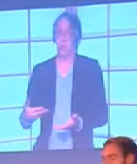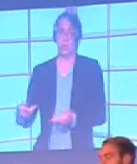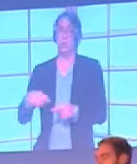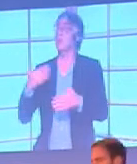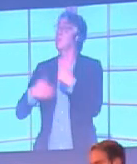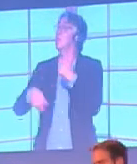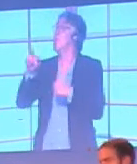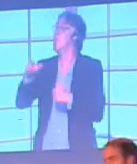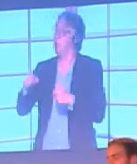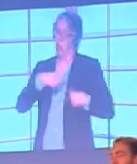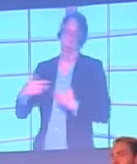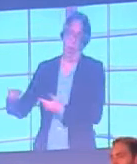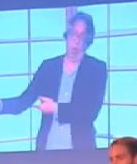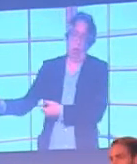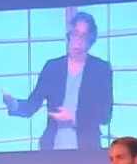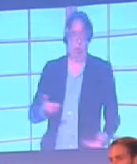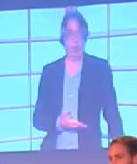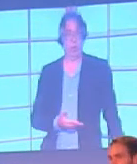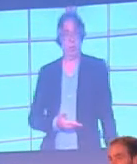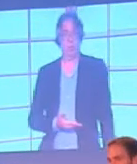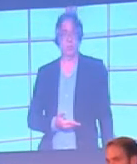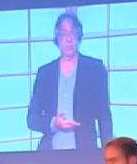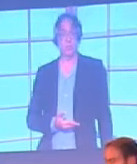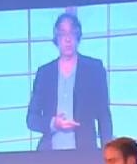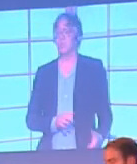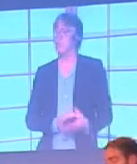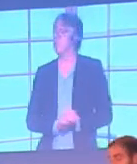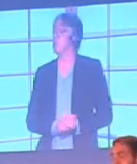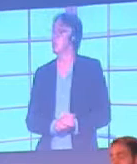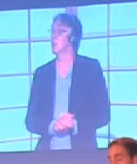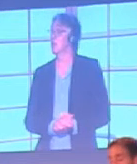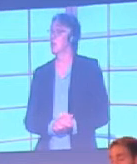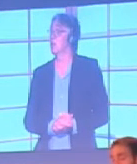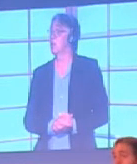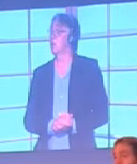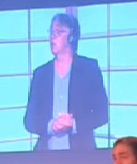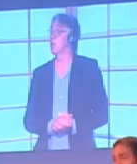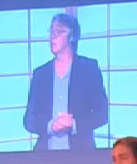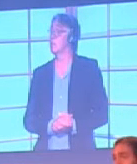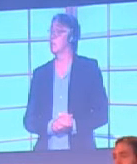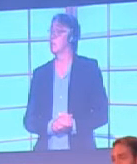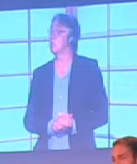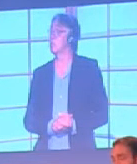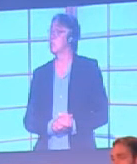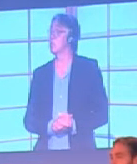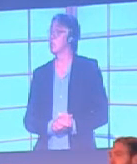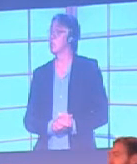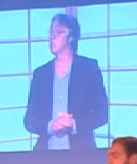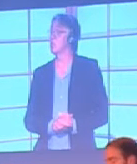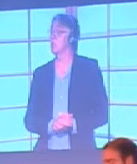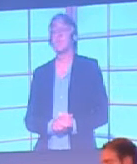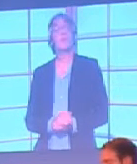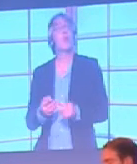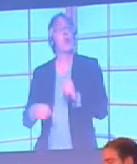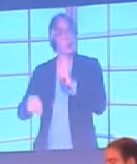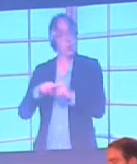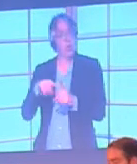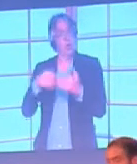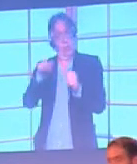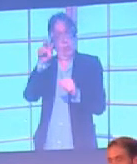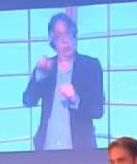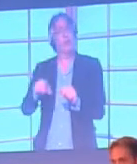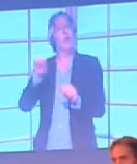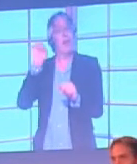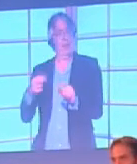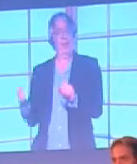way. However, we will not replace physically a free companion to come, to help, to assist, and